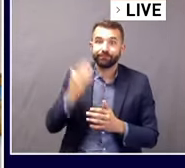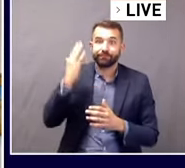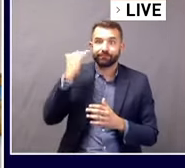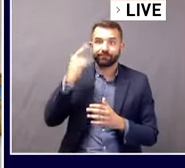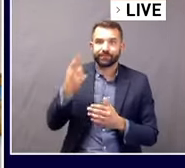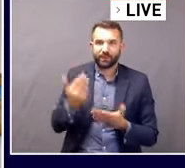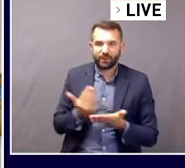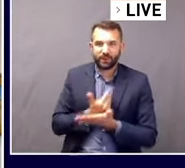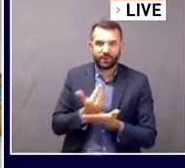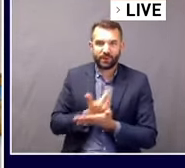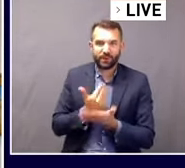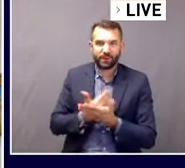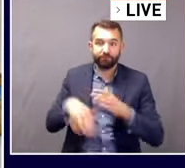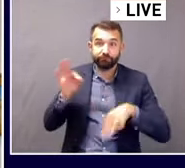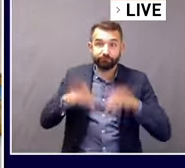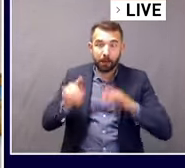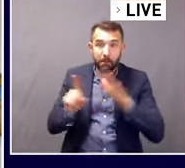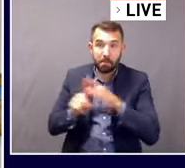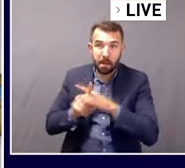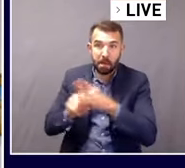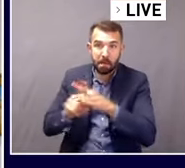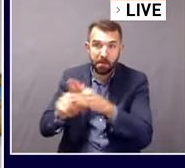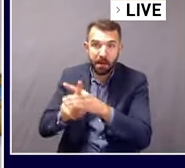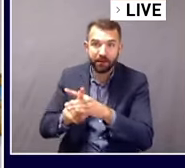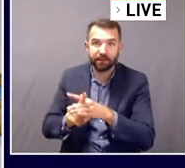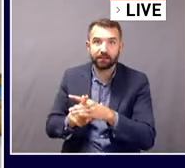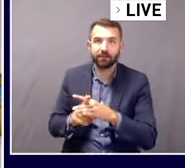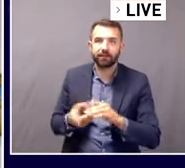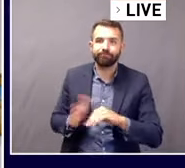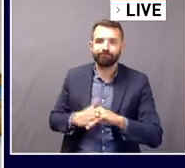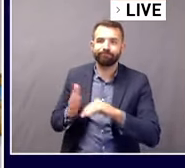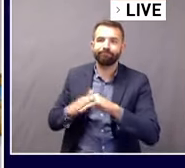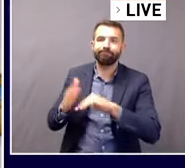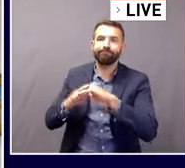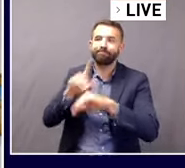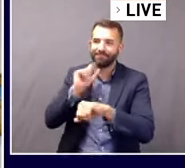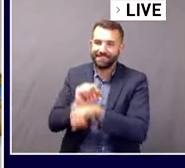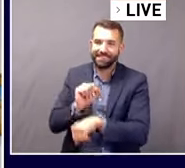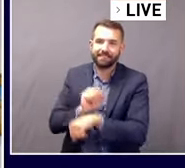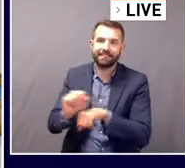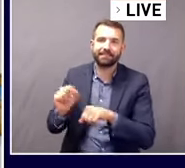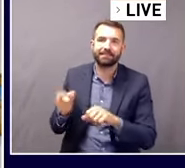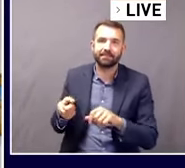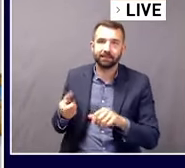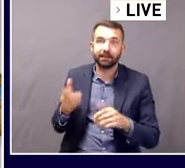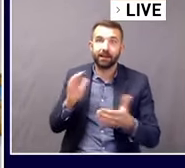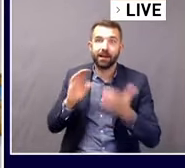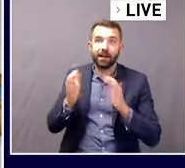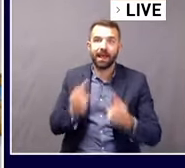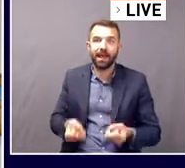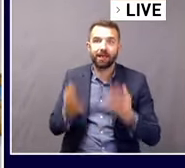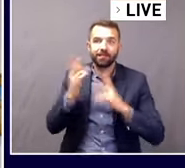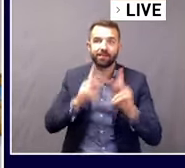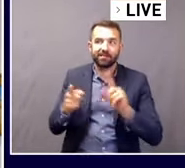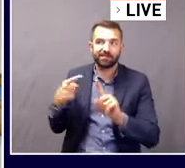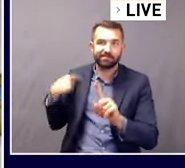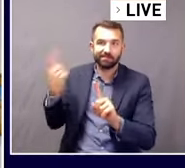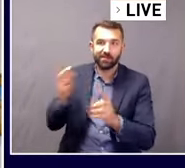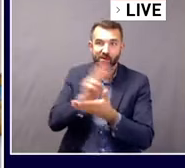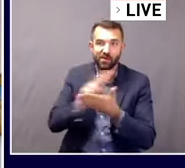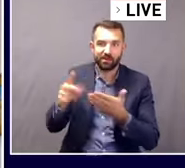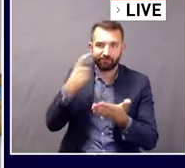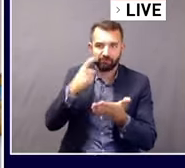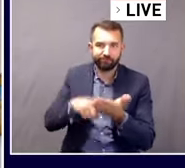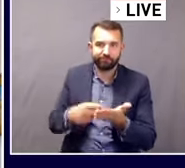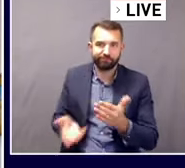they've seen and have been experiencing on an adjusted basis for population just over the past 2 weeks. But Rhode Island still has a